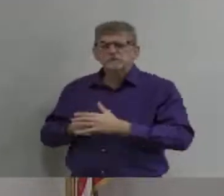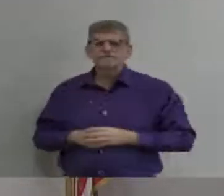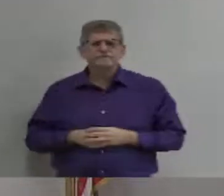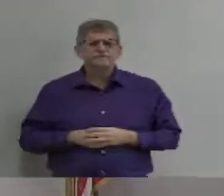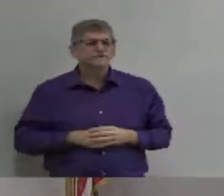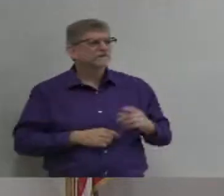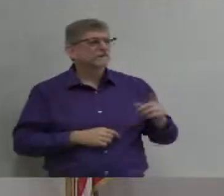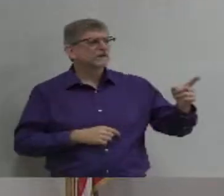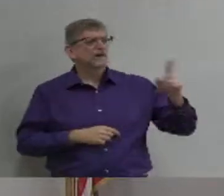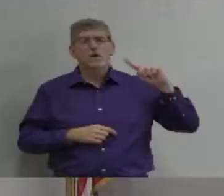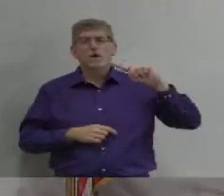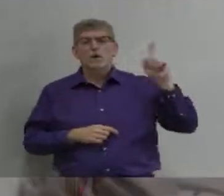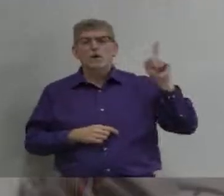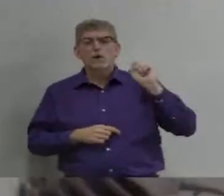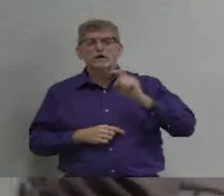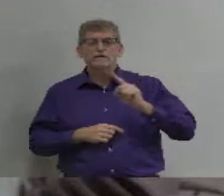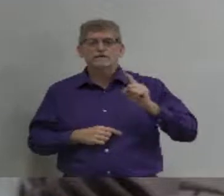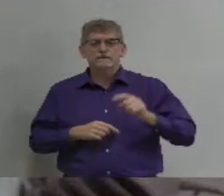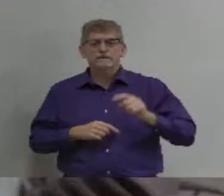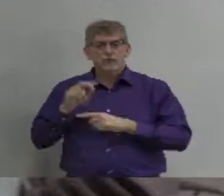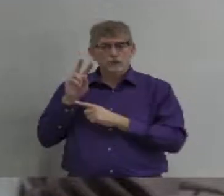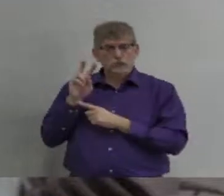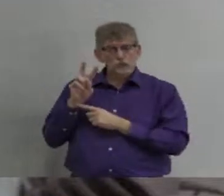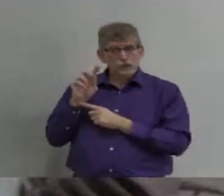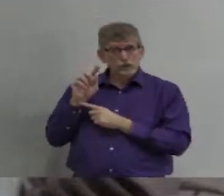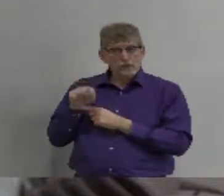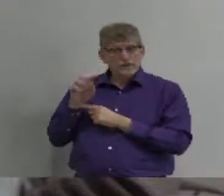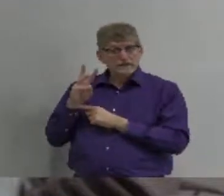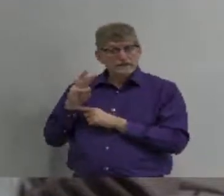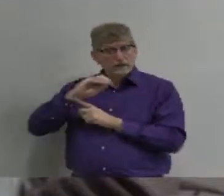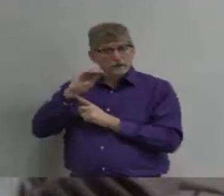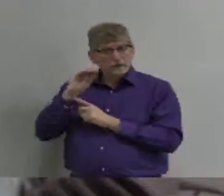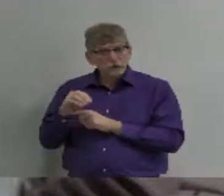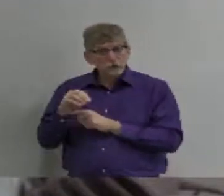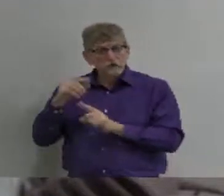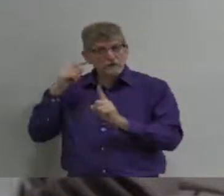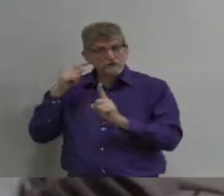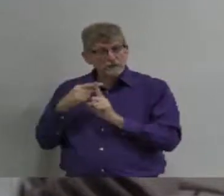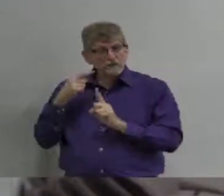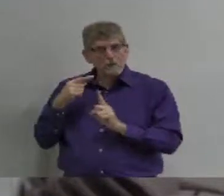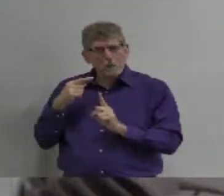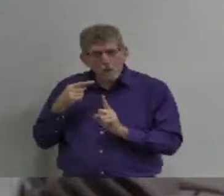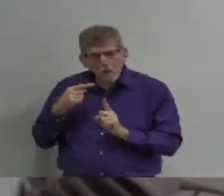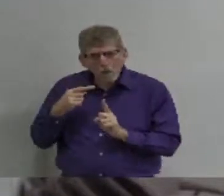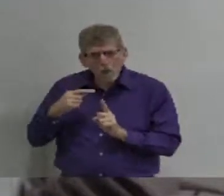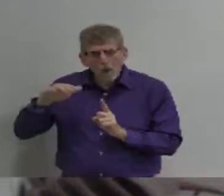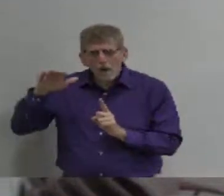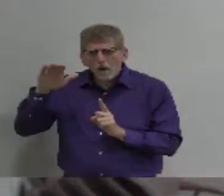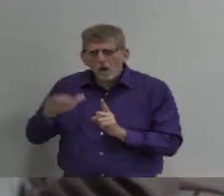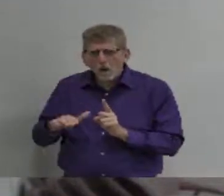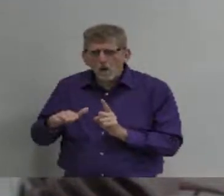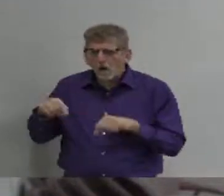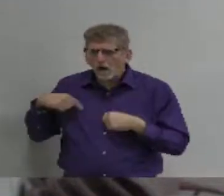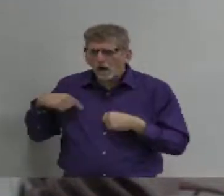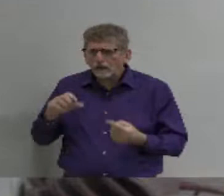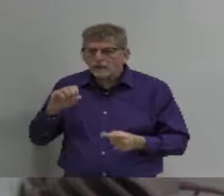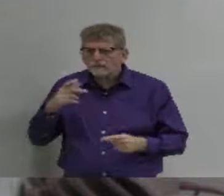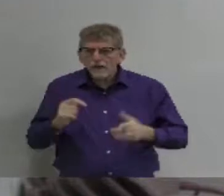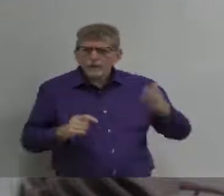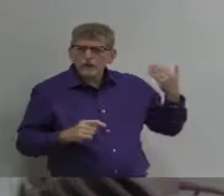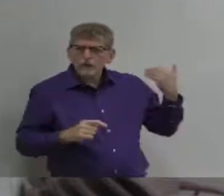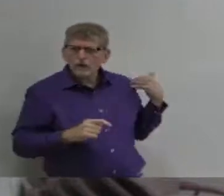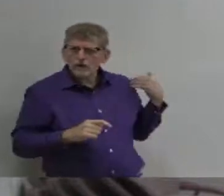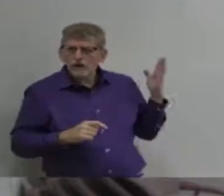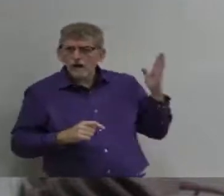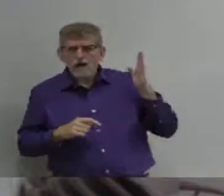And the 2.6% positivity rate reported today, I noticed that was the lowest since, I think, September is what I wrote down. Is that a good sign for the